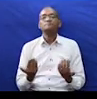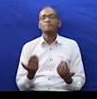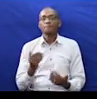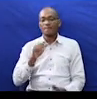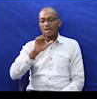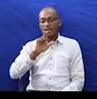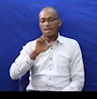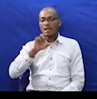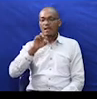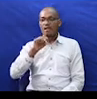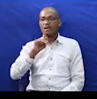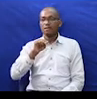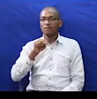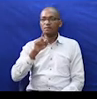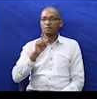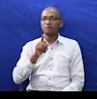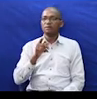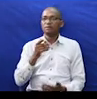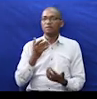LN is 8 centimeter.